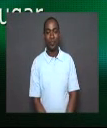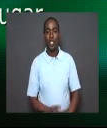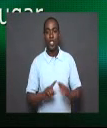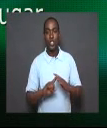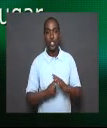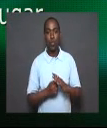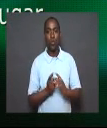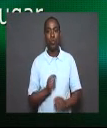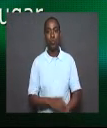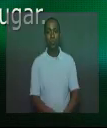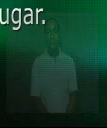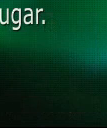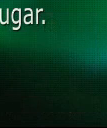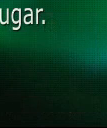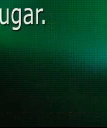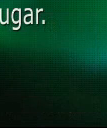Begin.